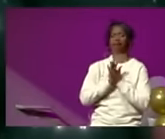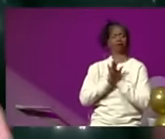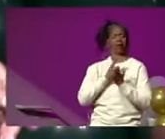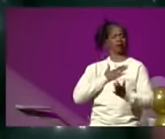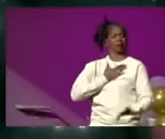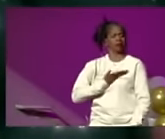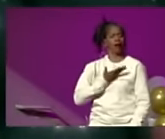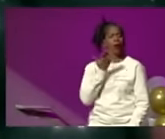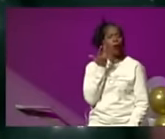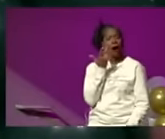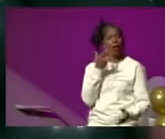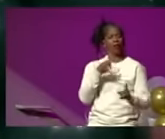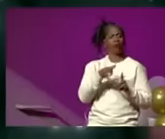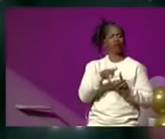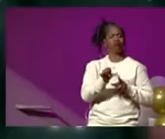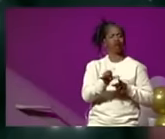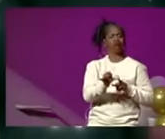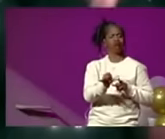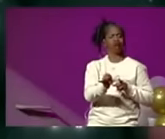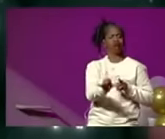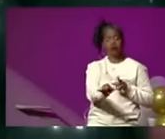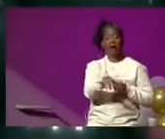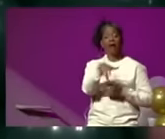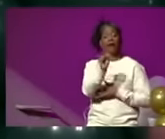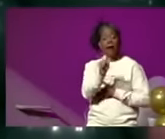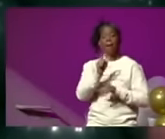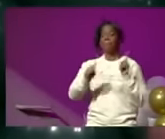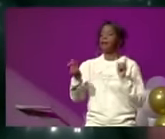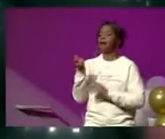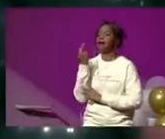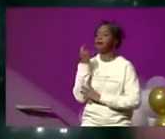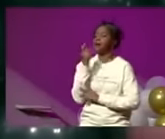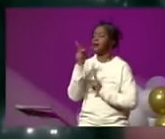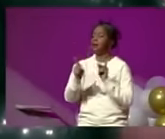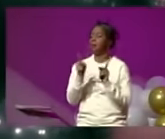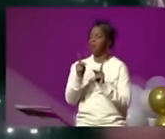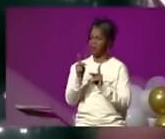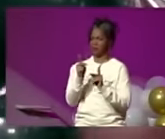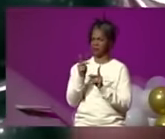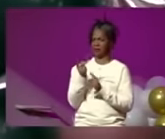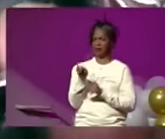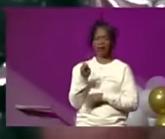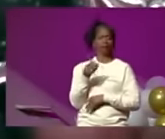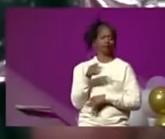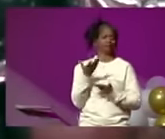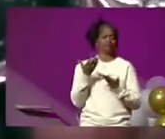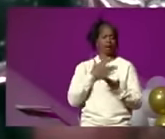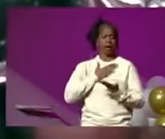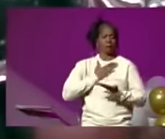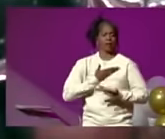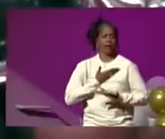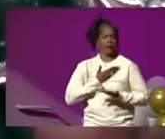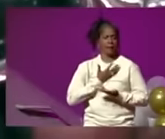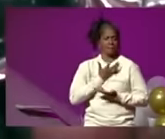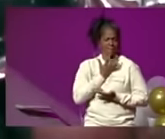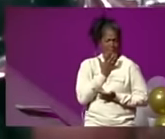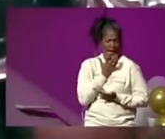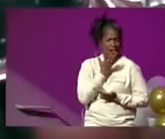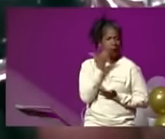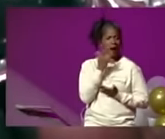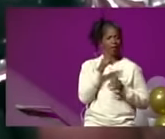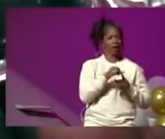they really went there. But here's what gets me. Folk get mad about profanity, but don't get upset about